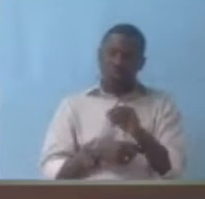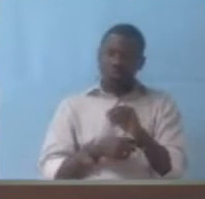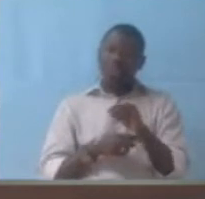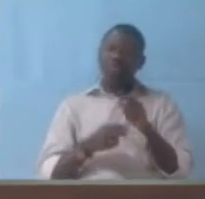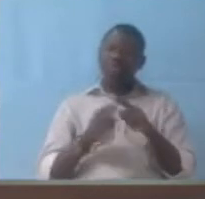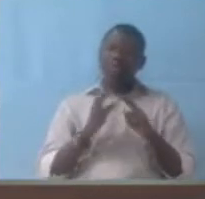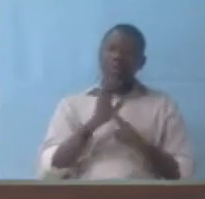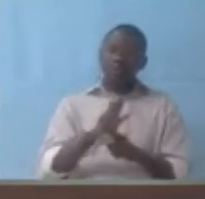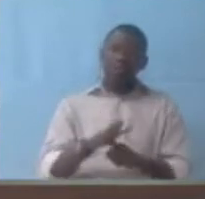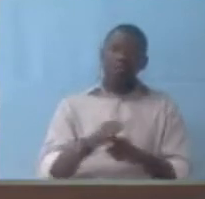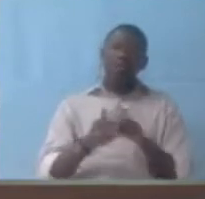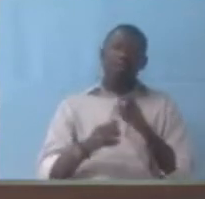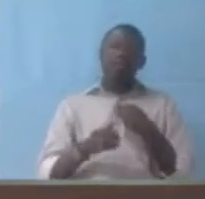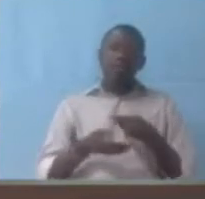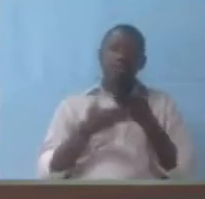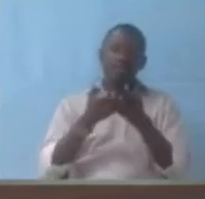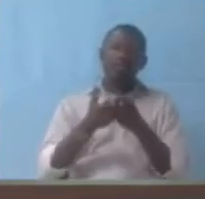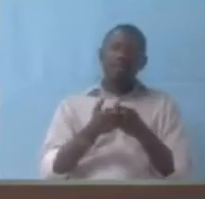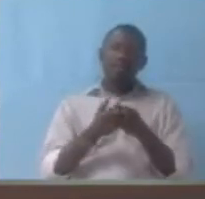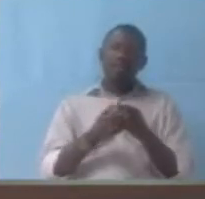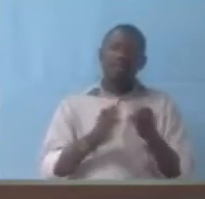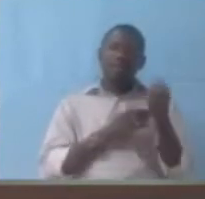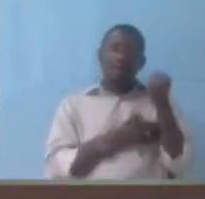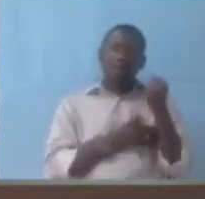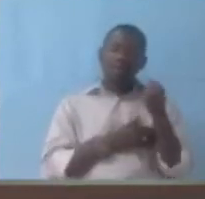probably legitimized torture that was going on.